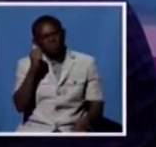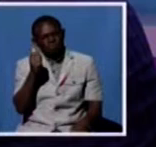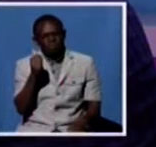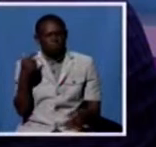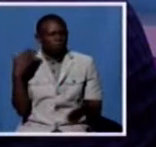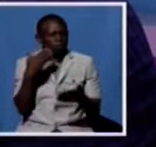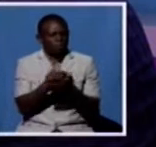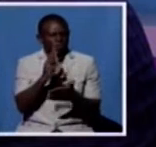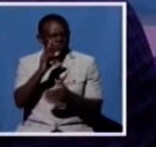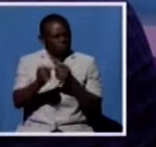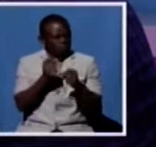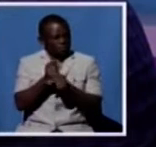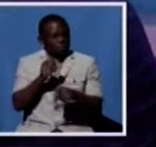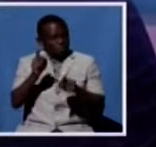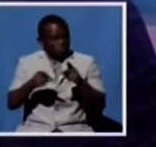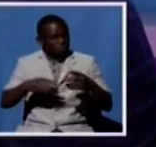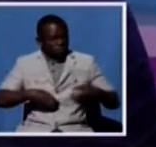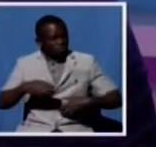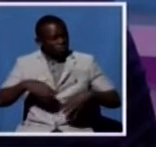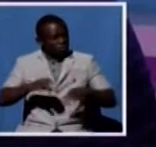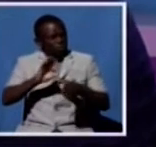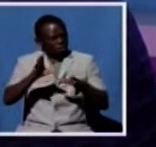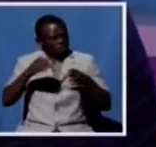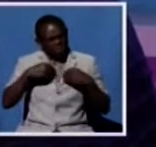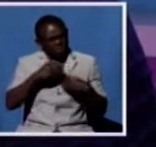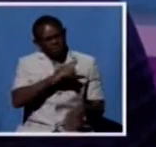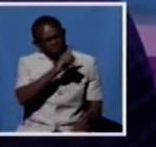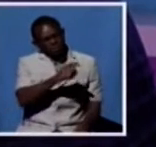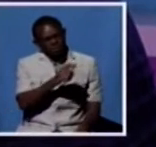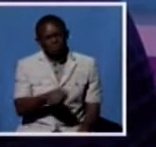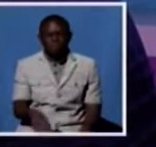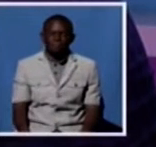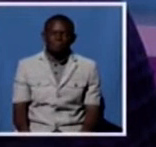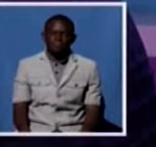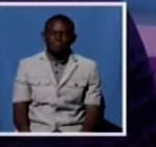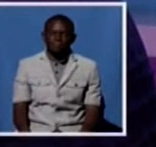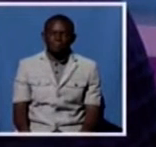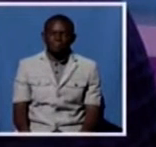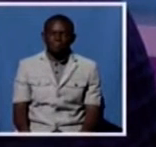changed the way they look at toll plazas? From